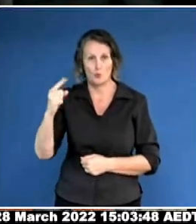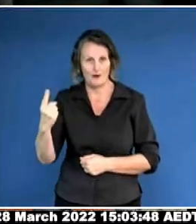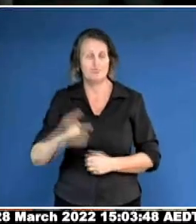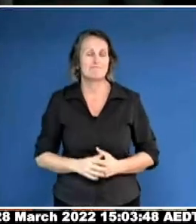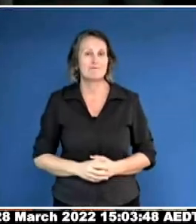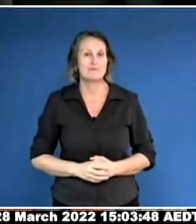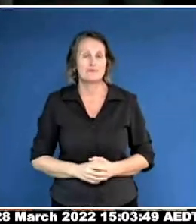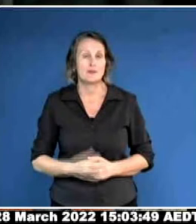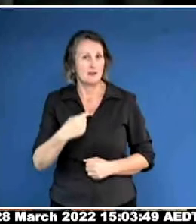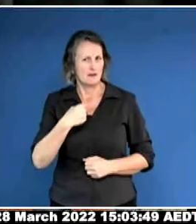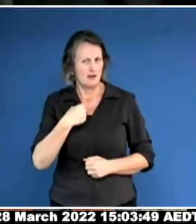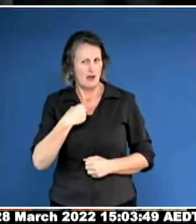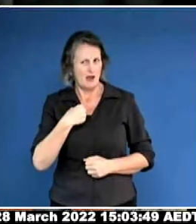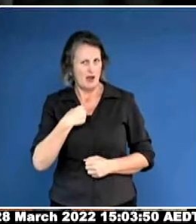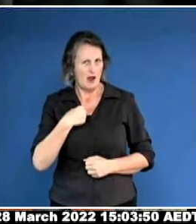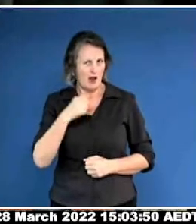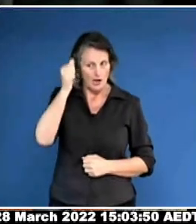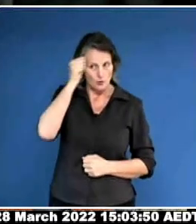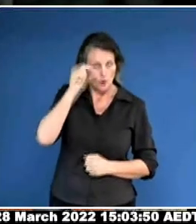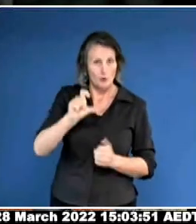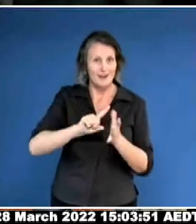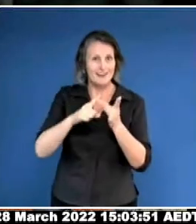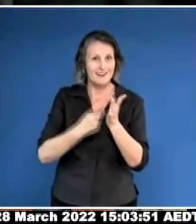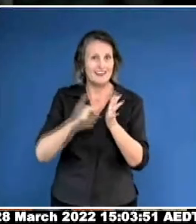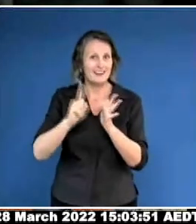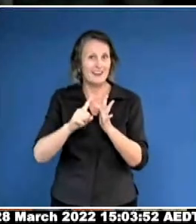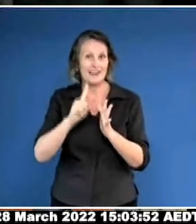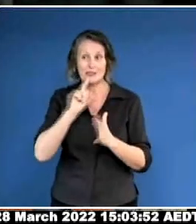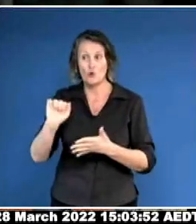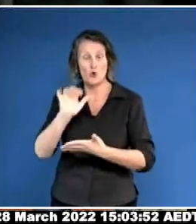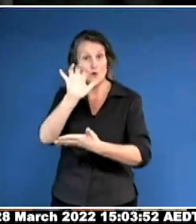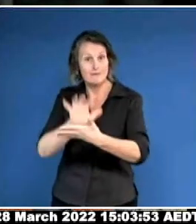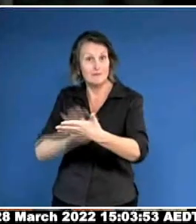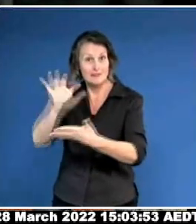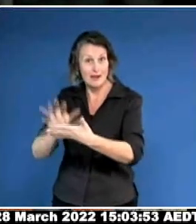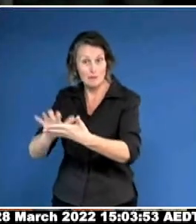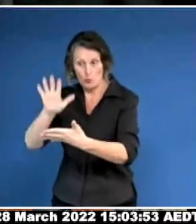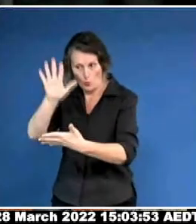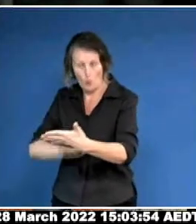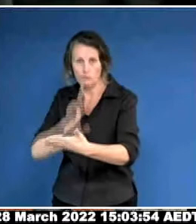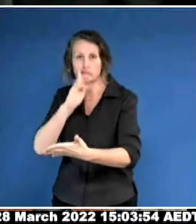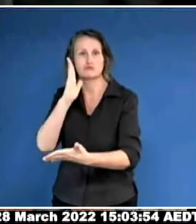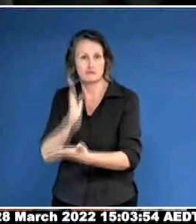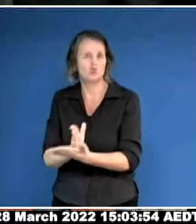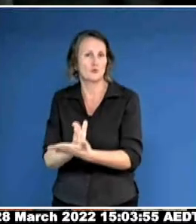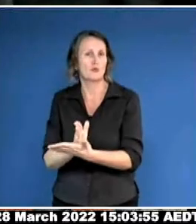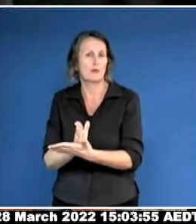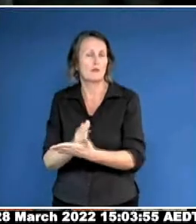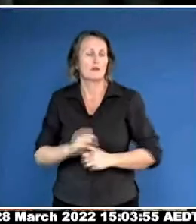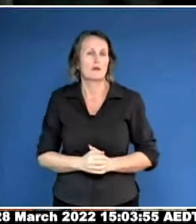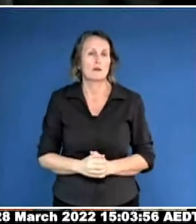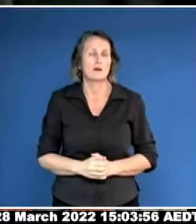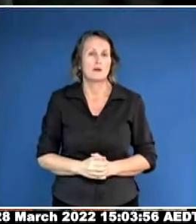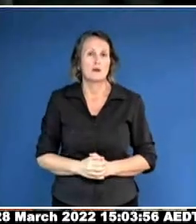understand Claire has confirmed that the contents of her statement are true and correct. And at this point, we'll